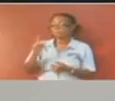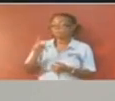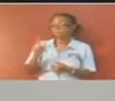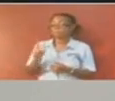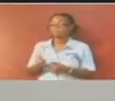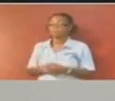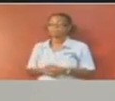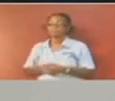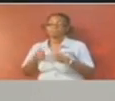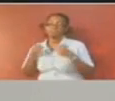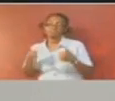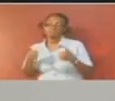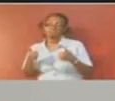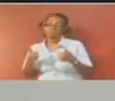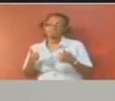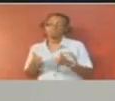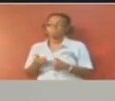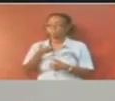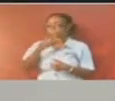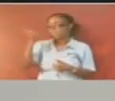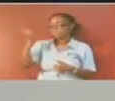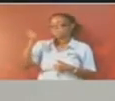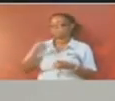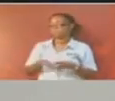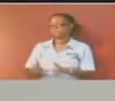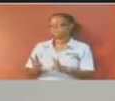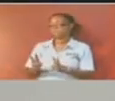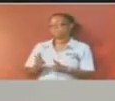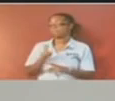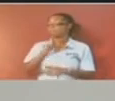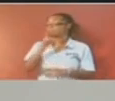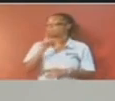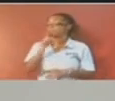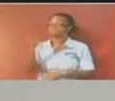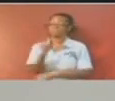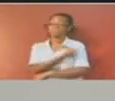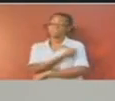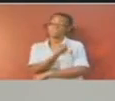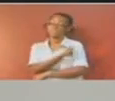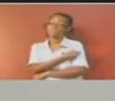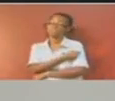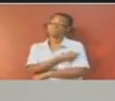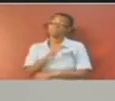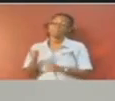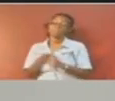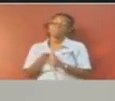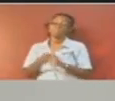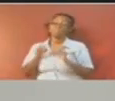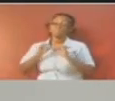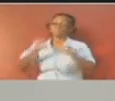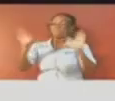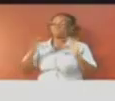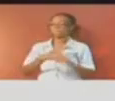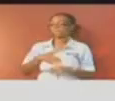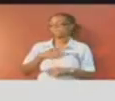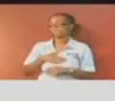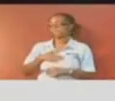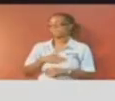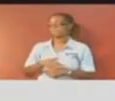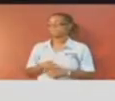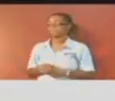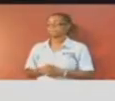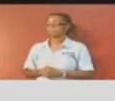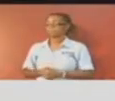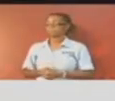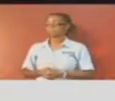tools we have in our armory is really vaccines. So if we could have my first slide, what I want to focus a little bit on today, and I had done it a couple